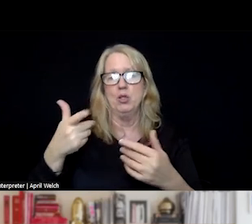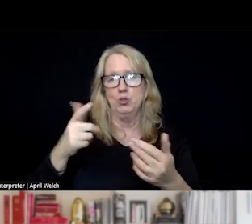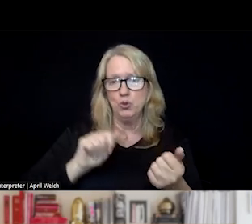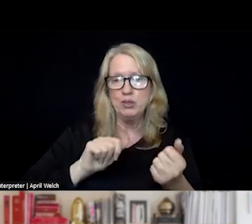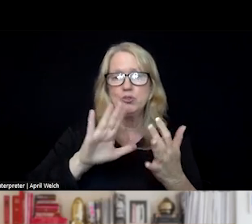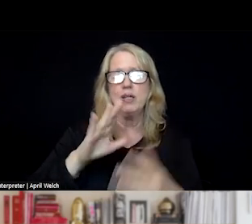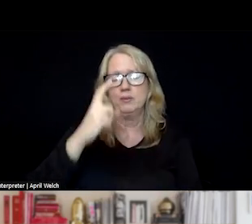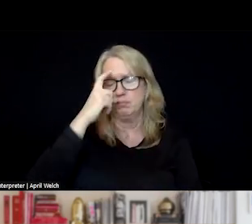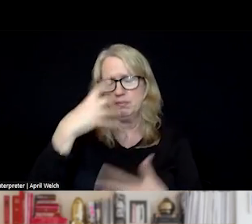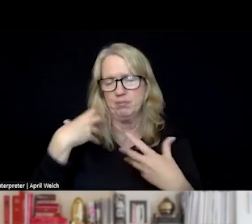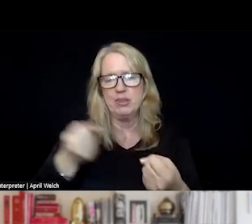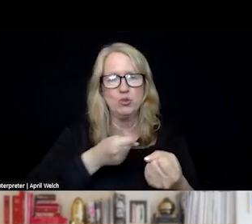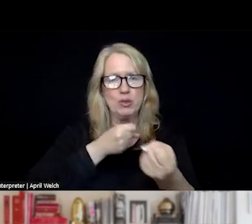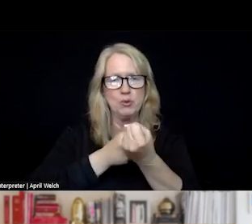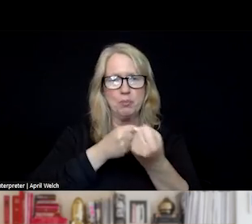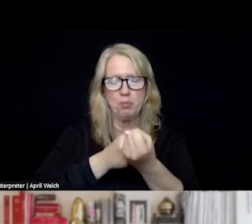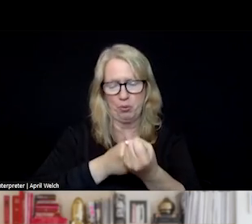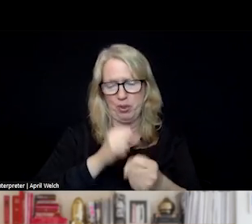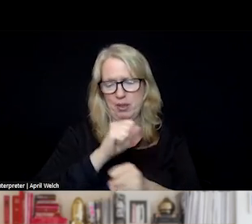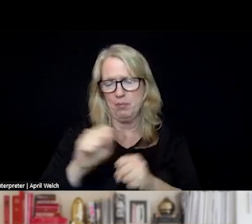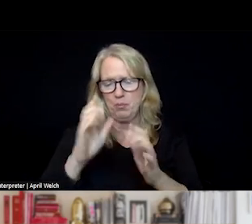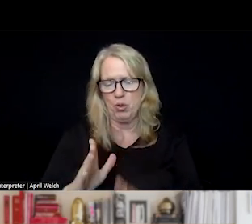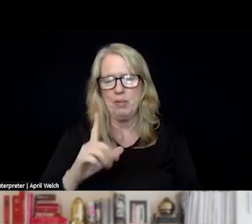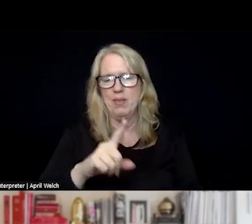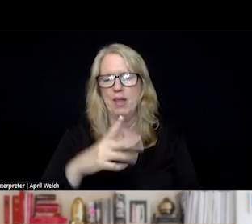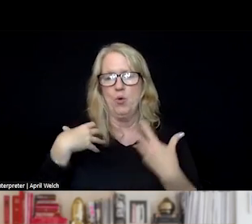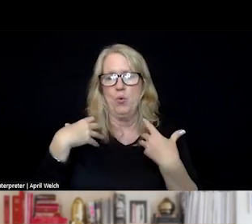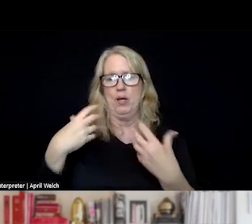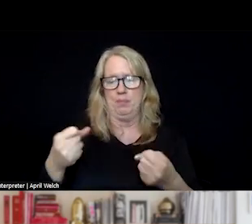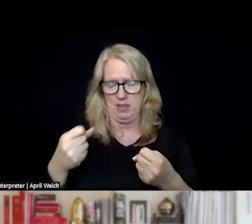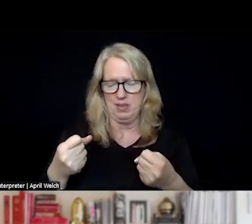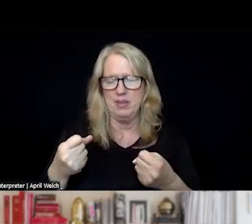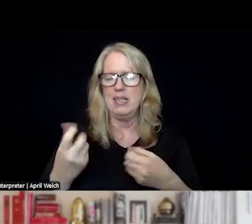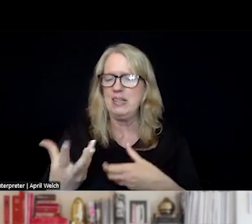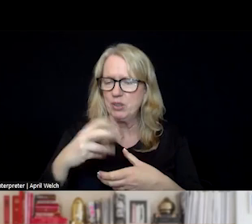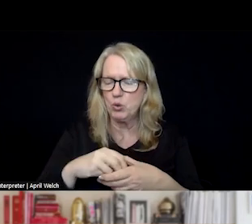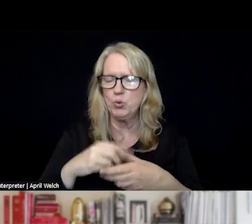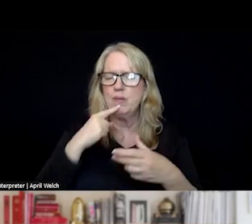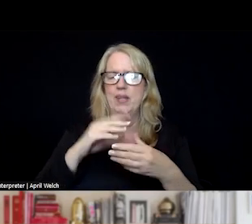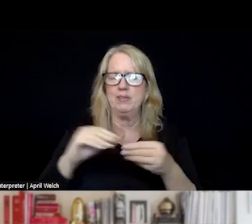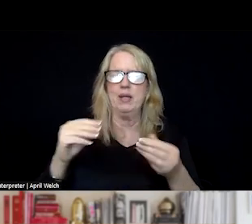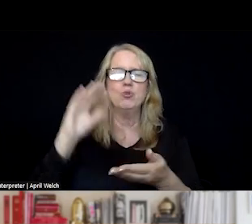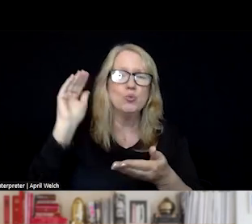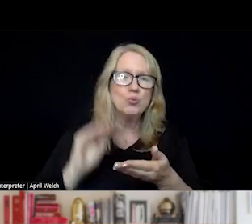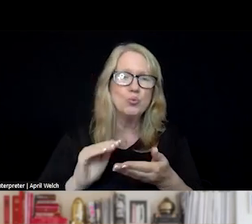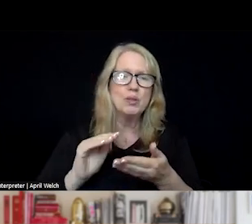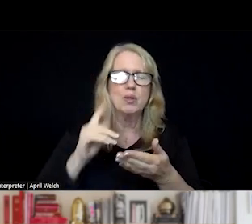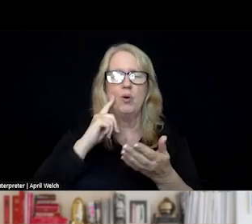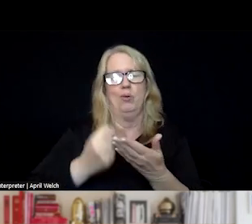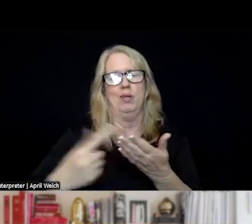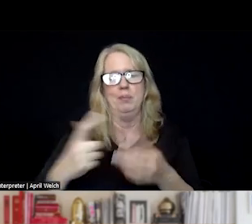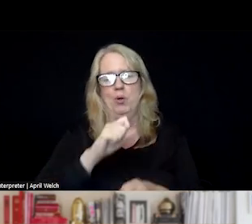health and support employees, support their well-being, including, they even go on to say, reducing or eliminating